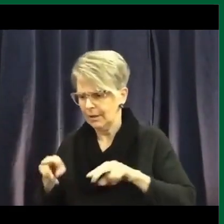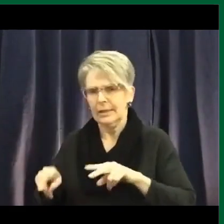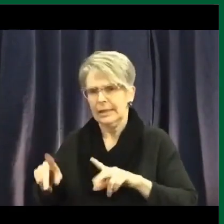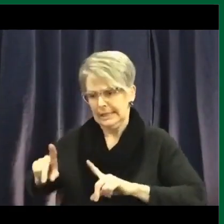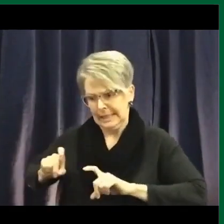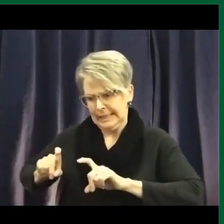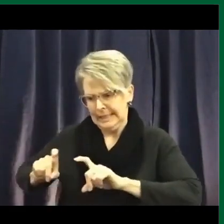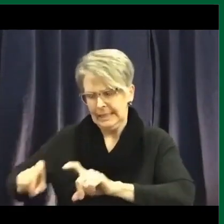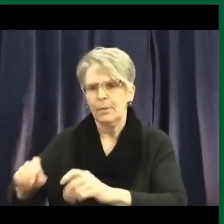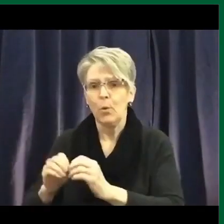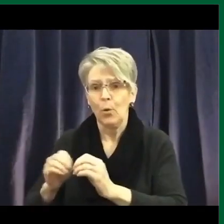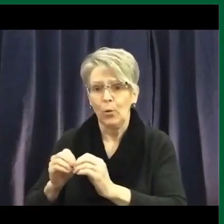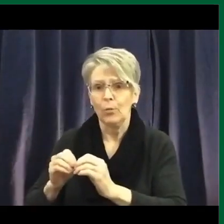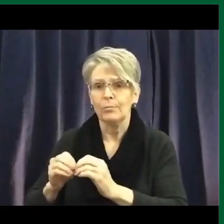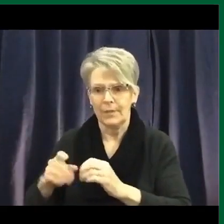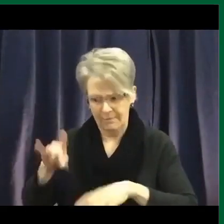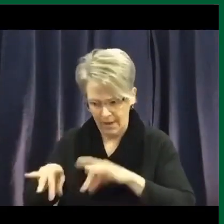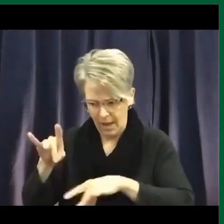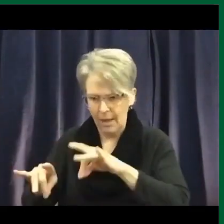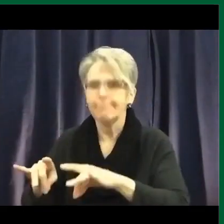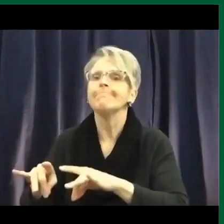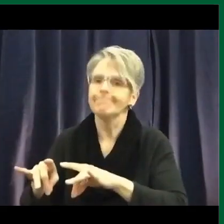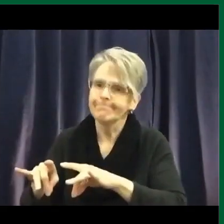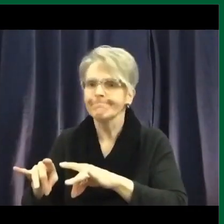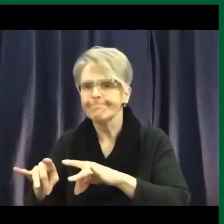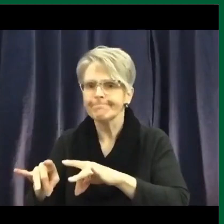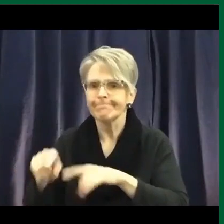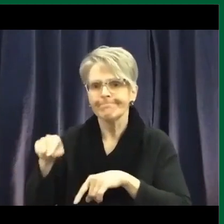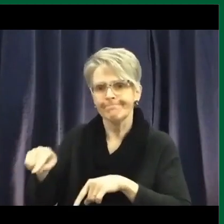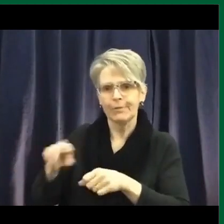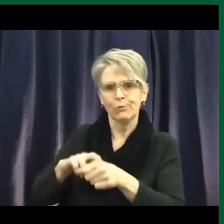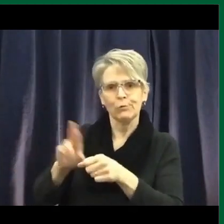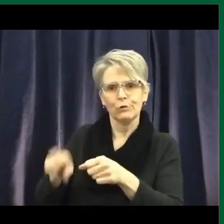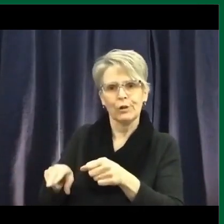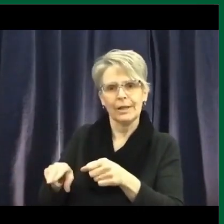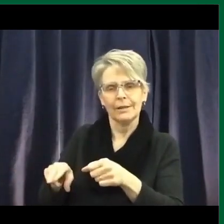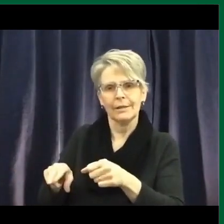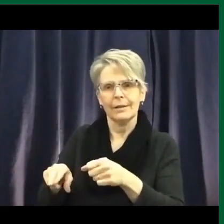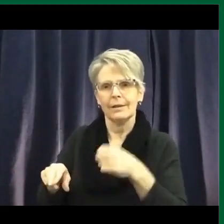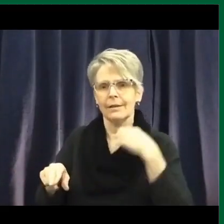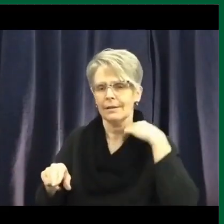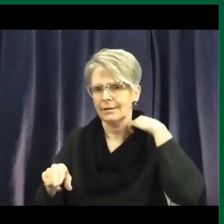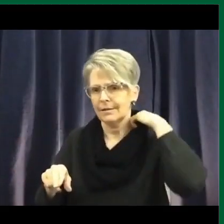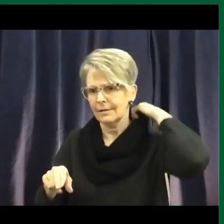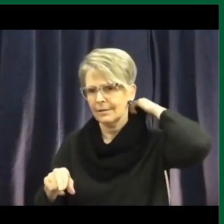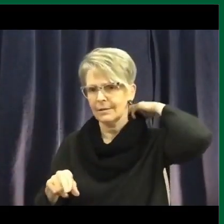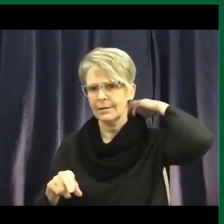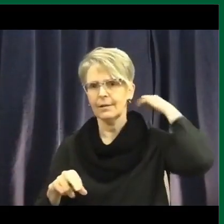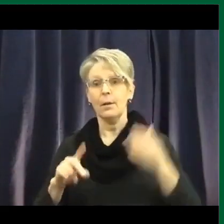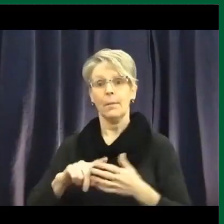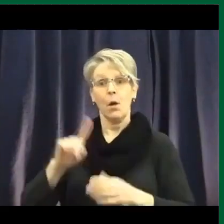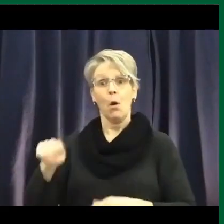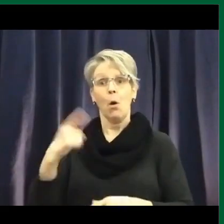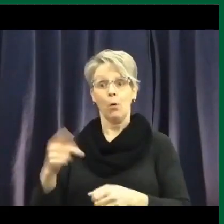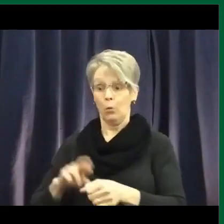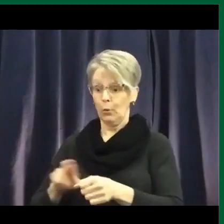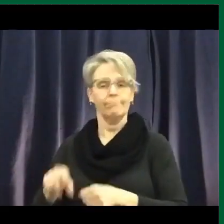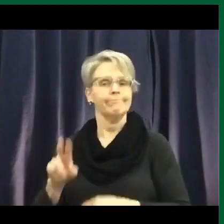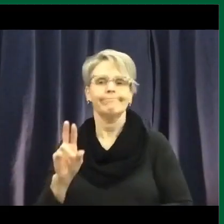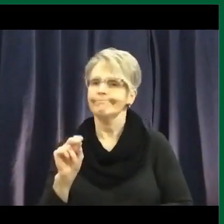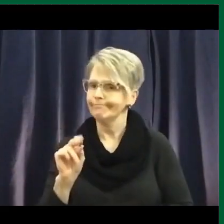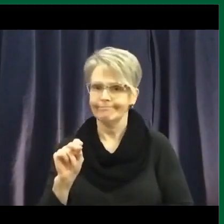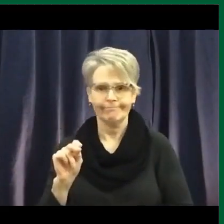concern, we're also finding more variants of concern in Regina. But that certainly doesn't mean that they are only in Regina. In fact, when we look at